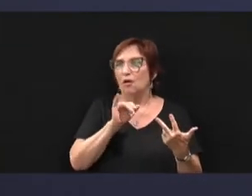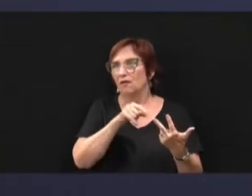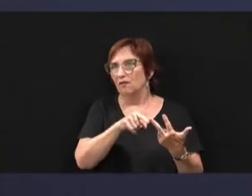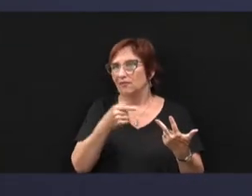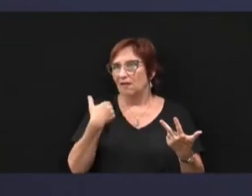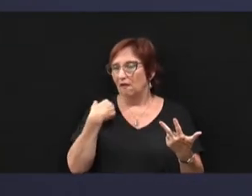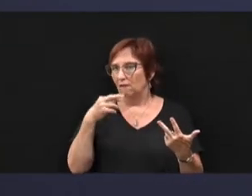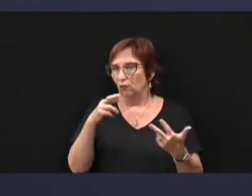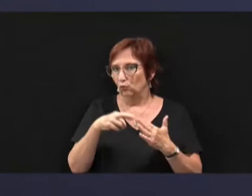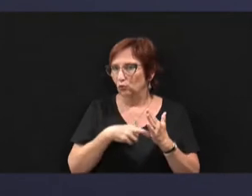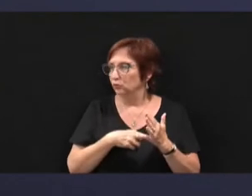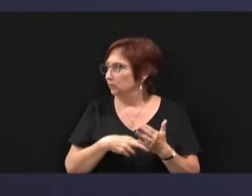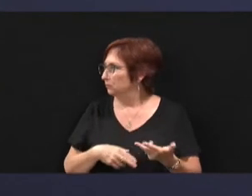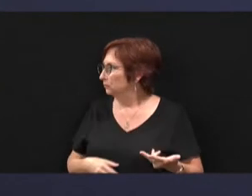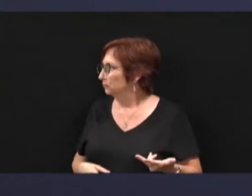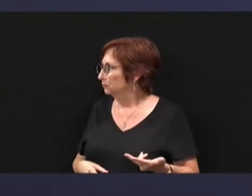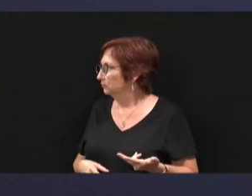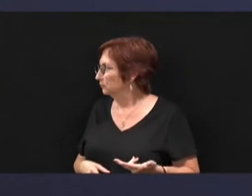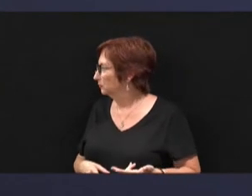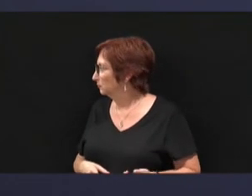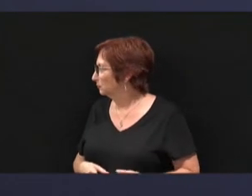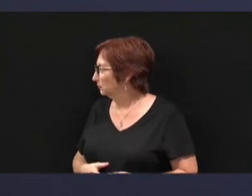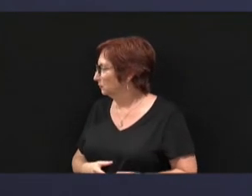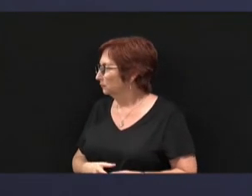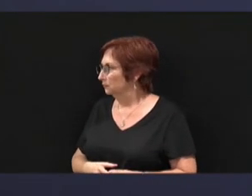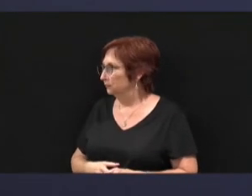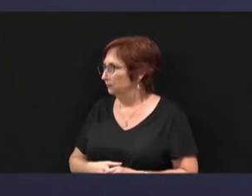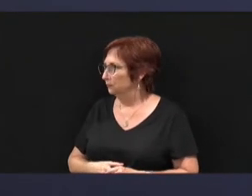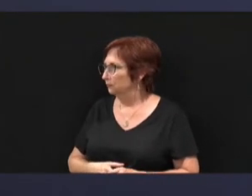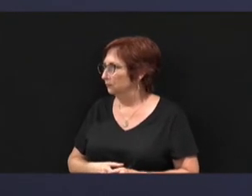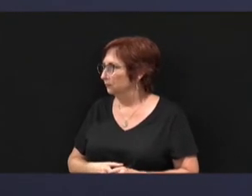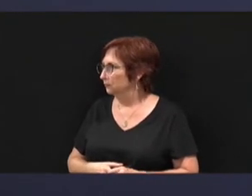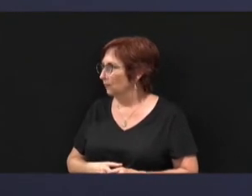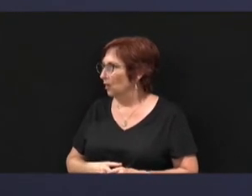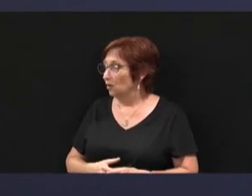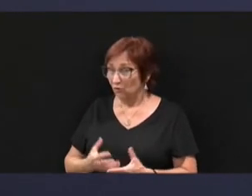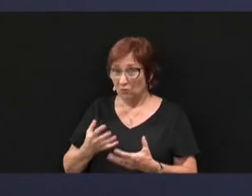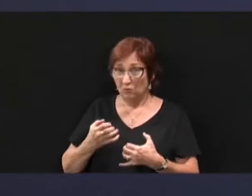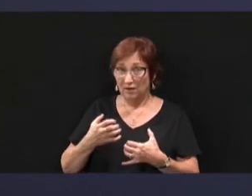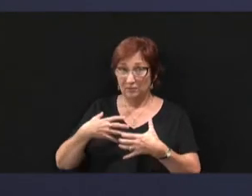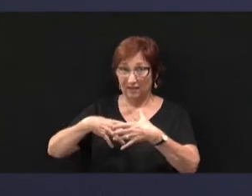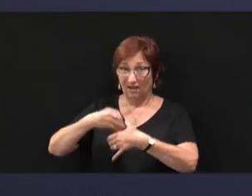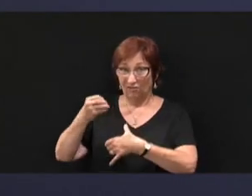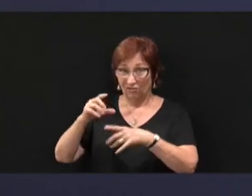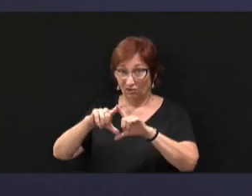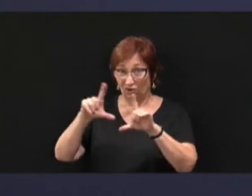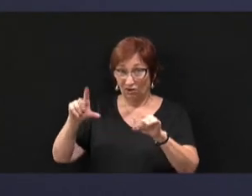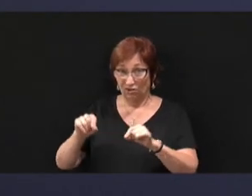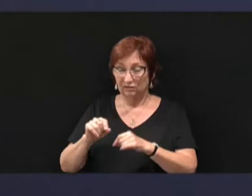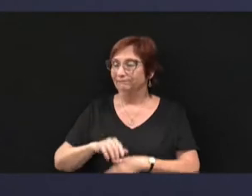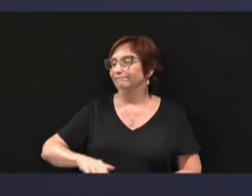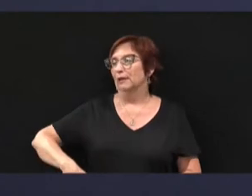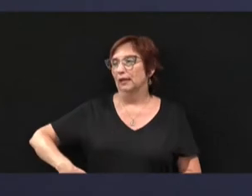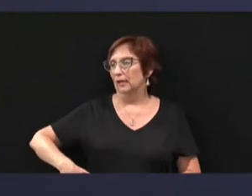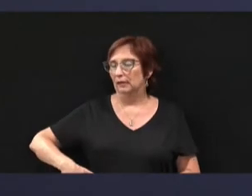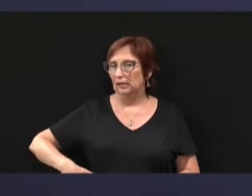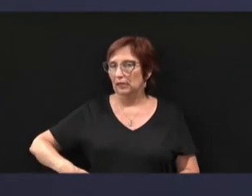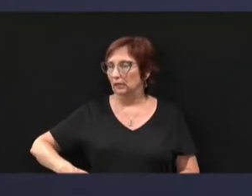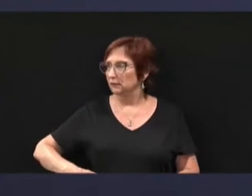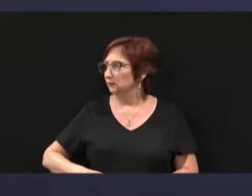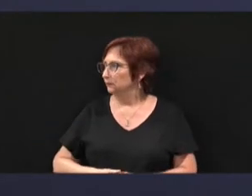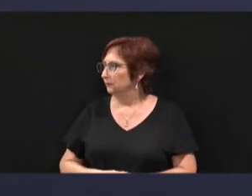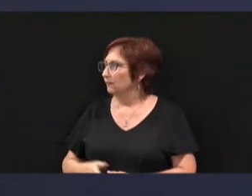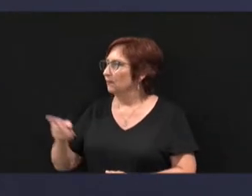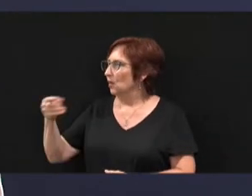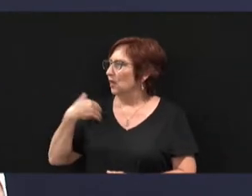out their cards? Not yet. We're just going to practice. Somebody on Zoom wanted the sounds again. Okay. I do